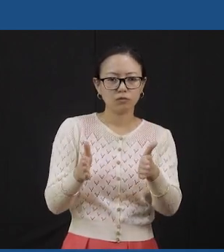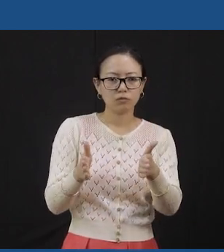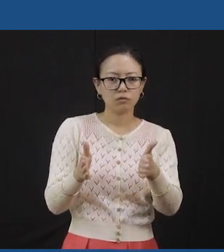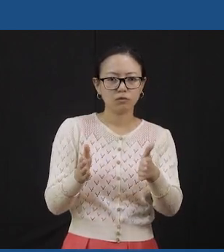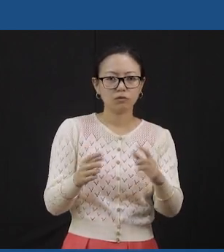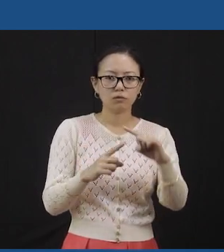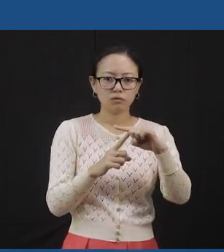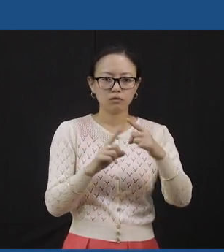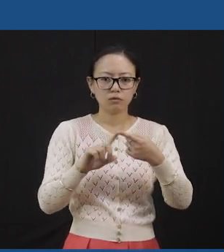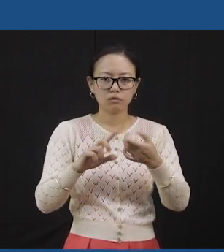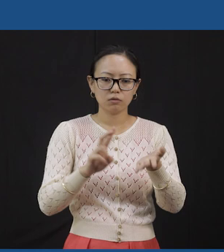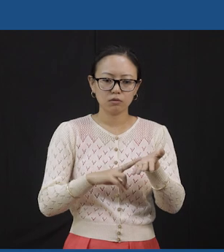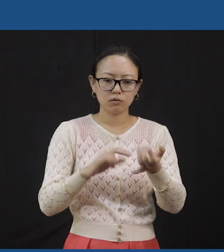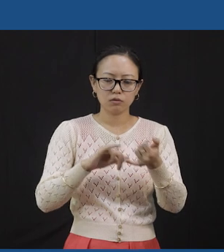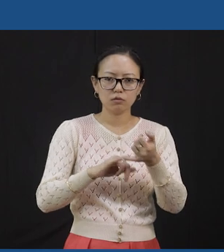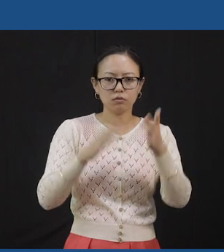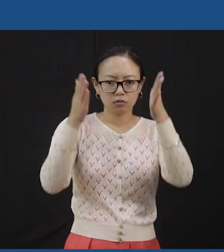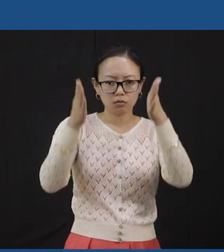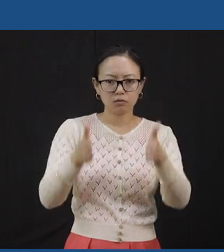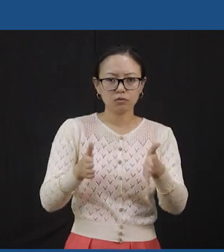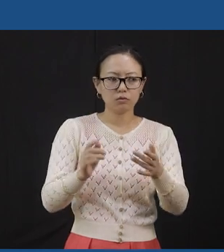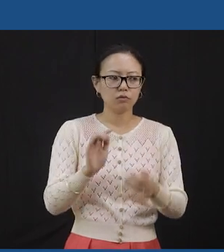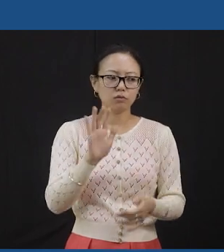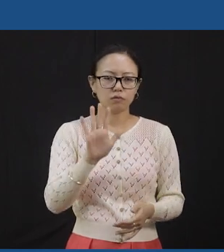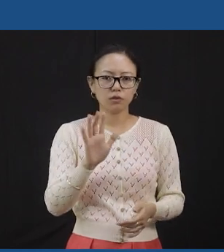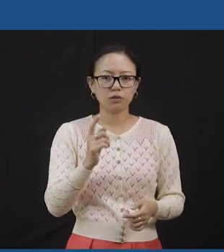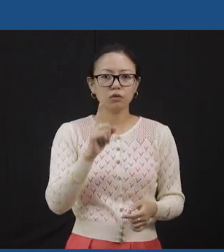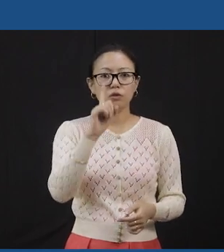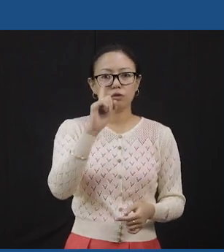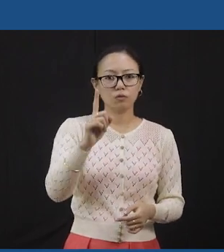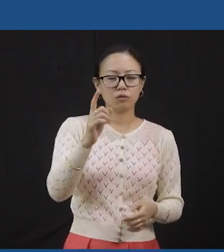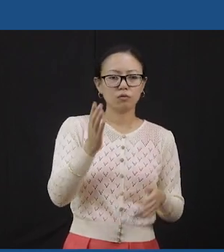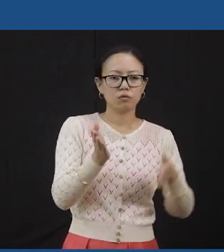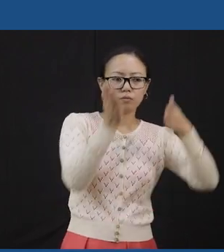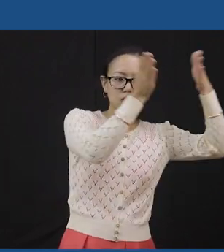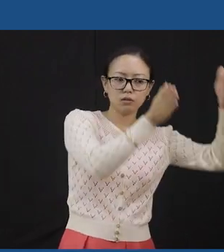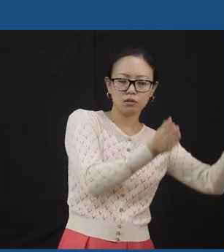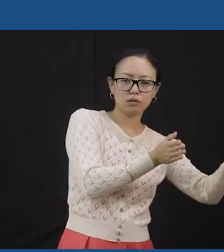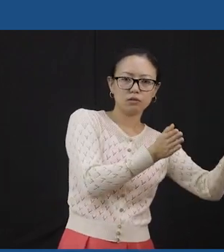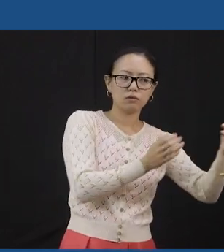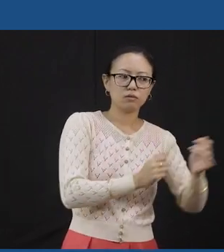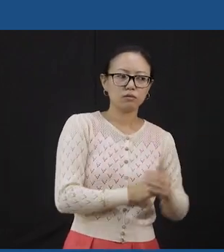10's place. 1 will be carried over to 100's place.